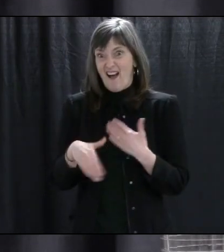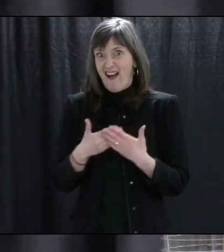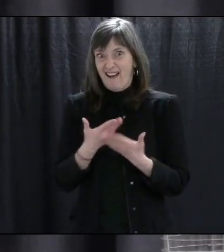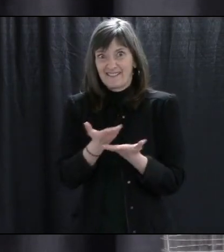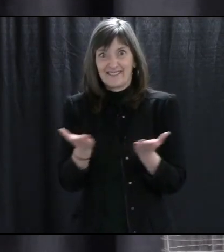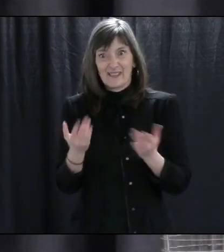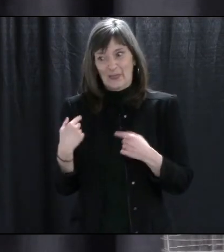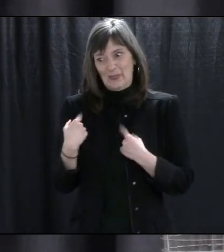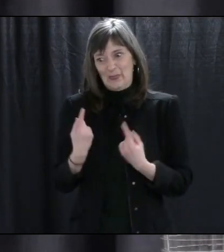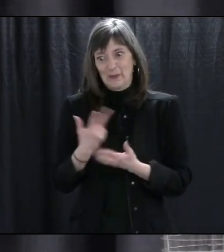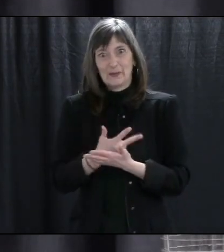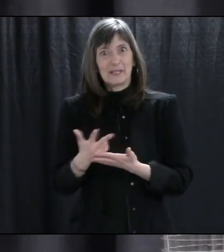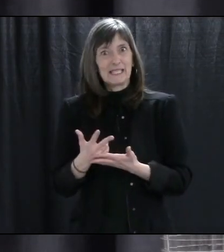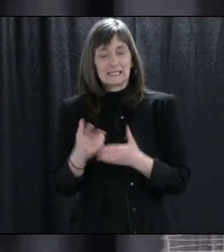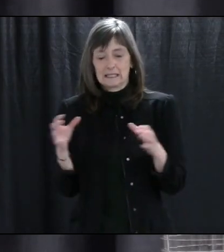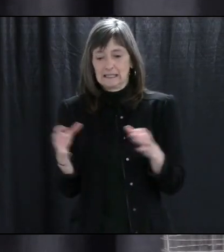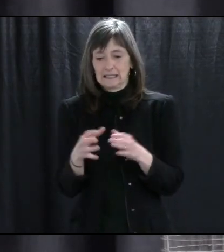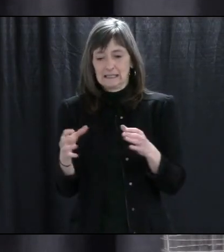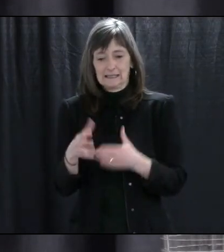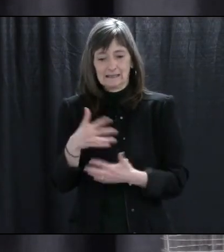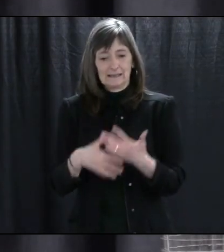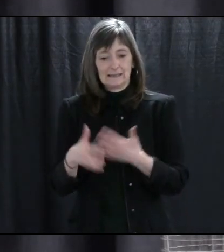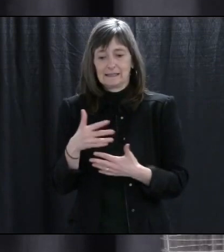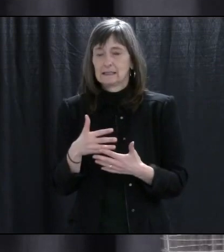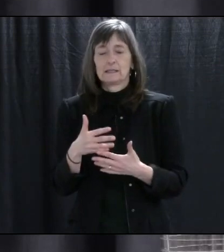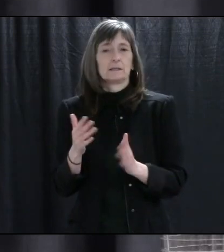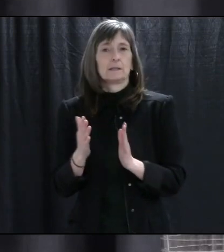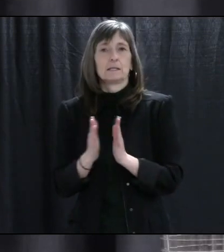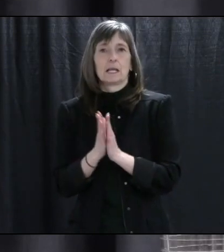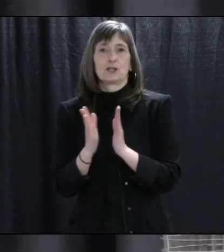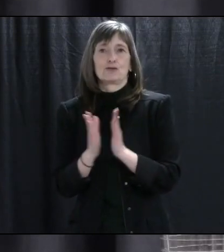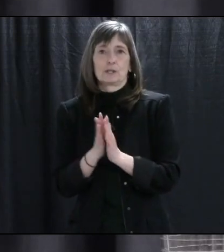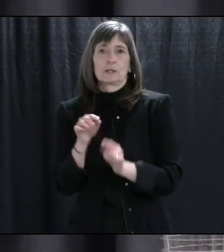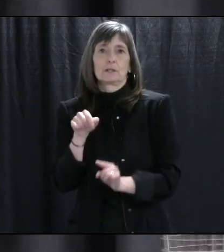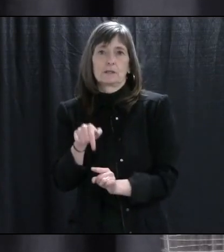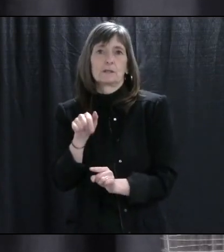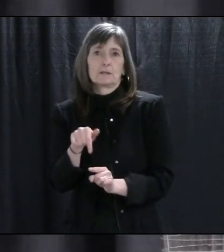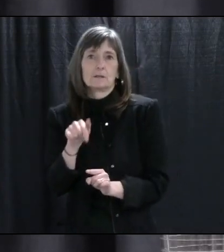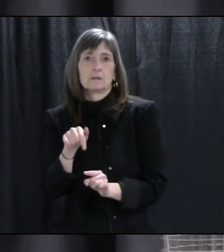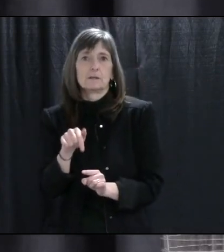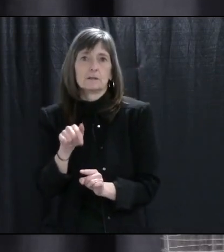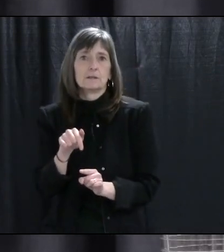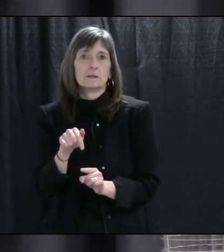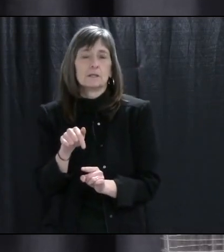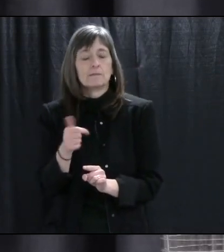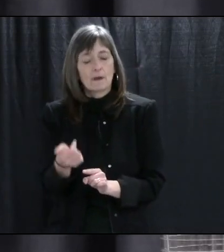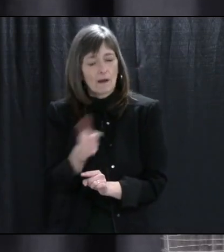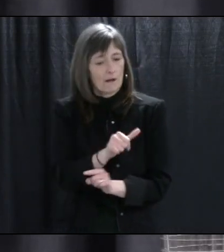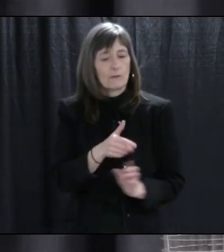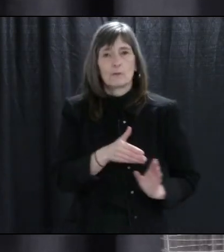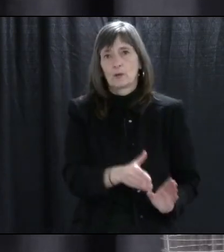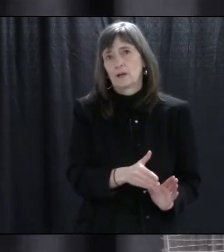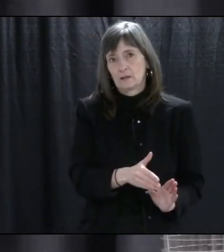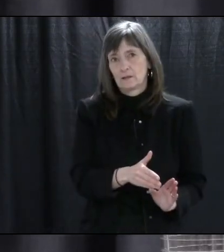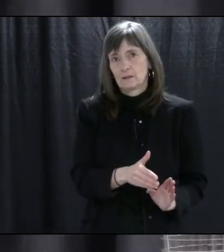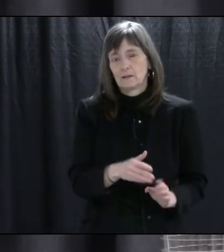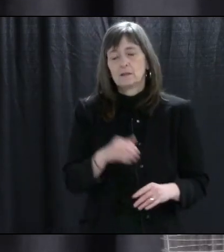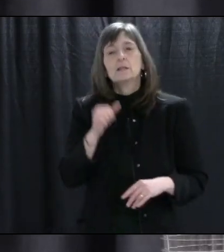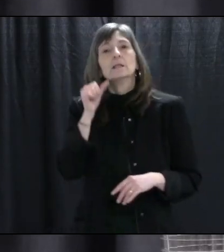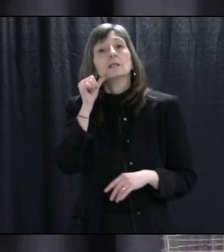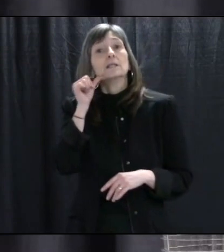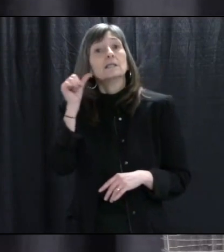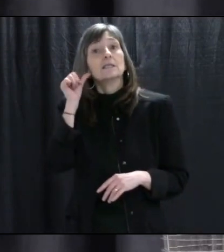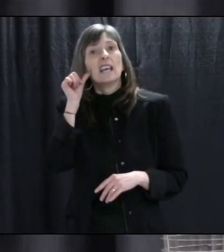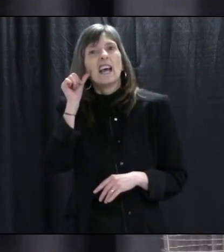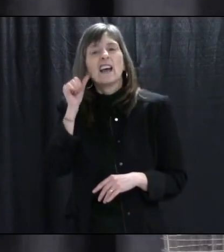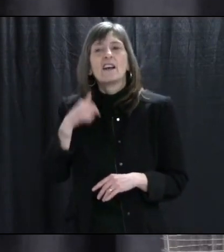say these gatherings are now dangerous. There are other ways of doing them. And yesterday, I